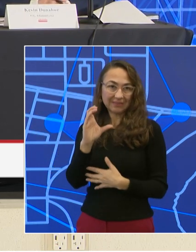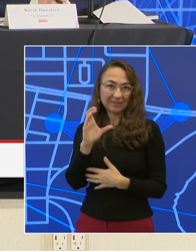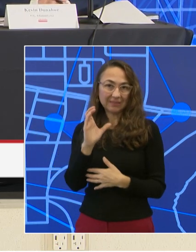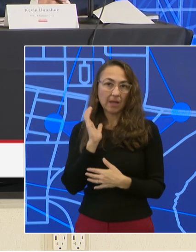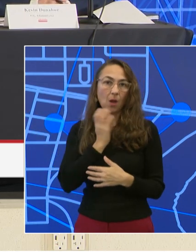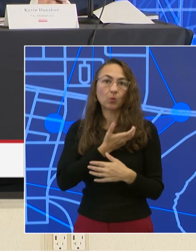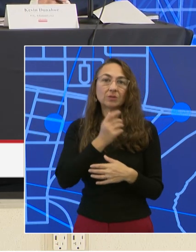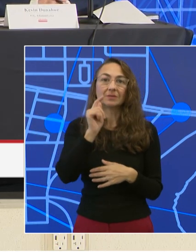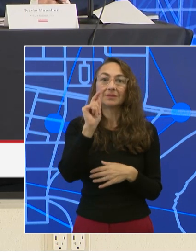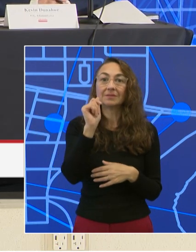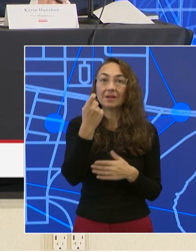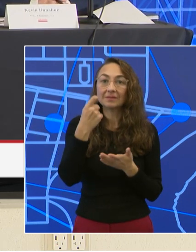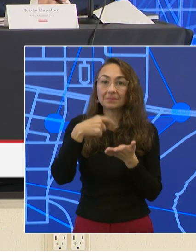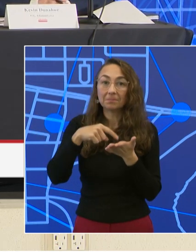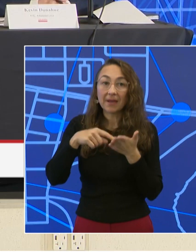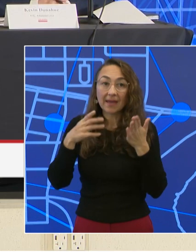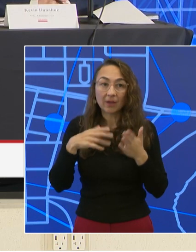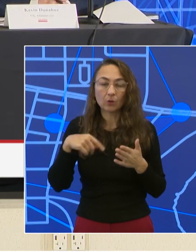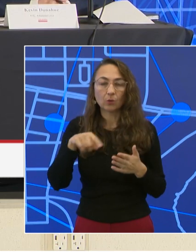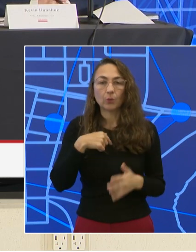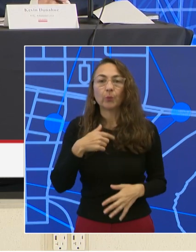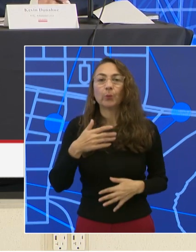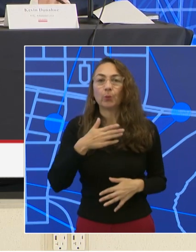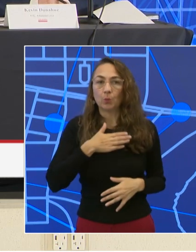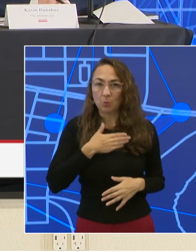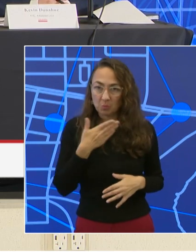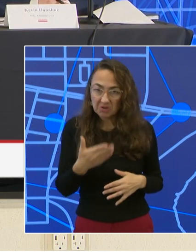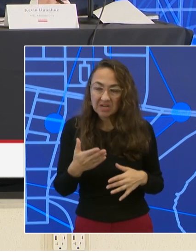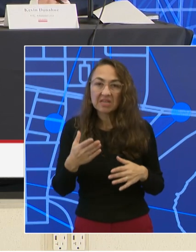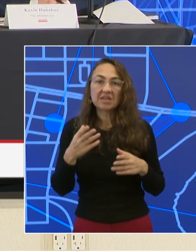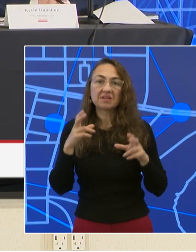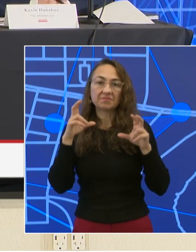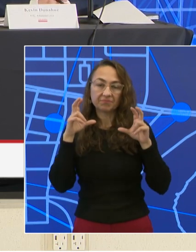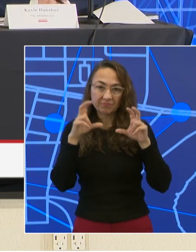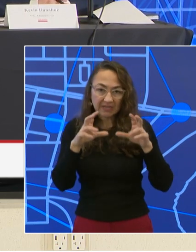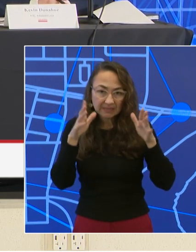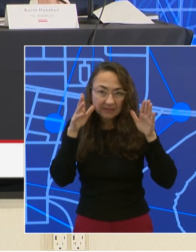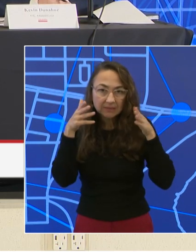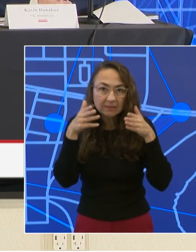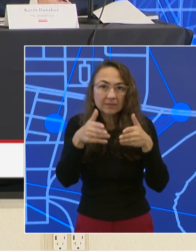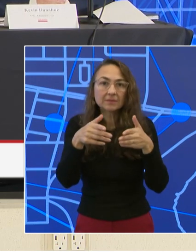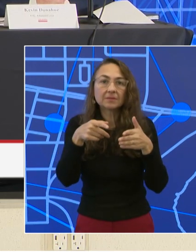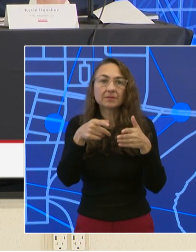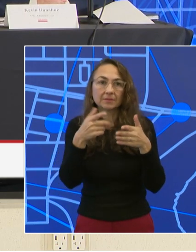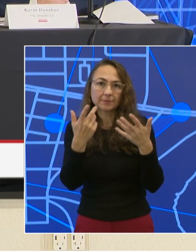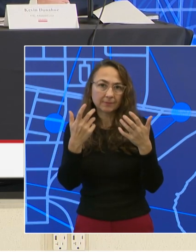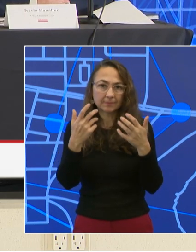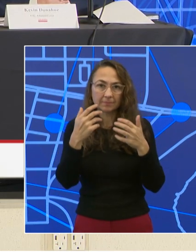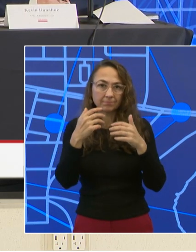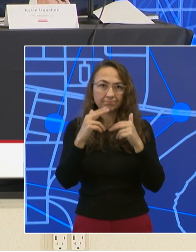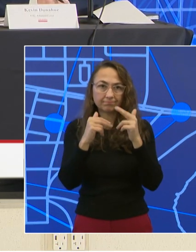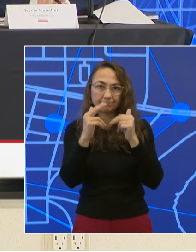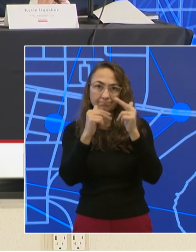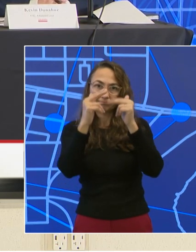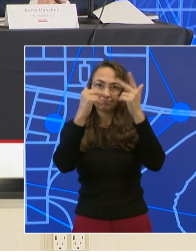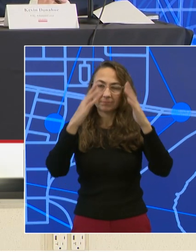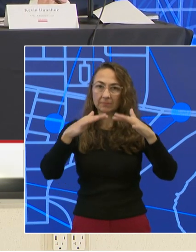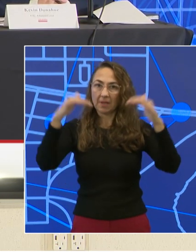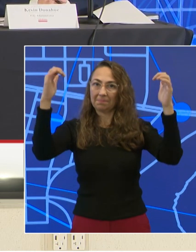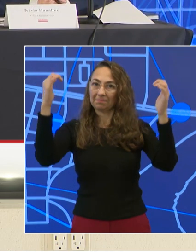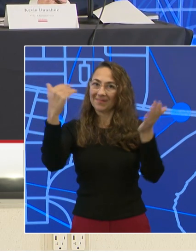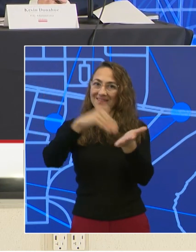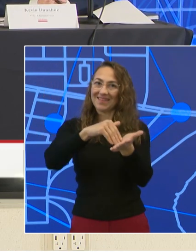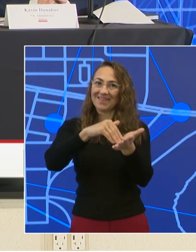and invest in that property so it is productive again. And that is what this bill is about. If it